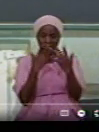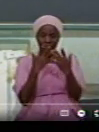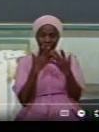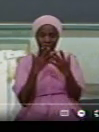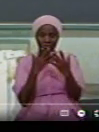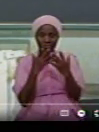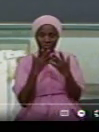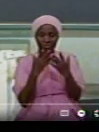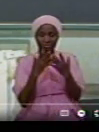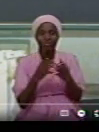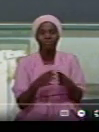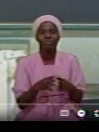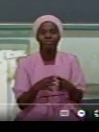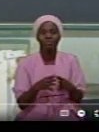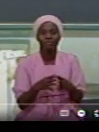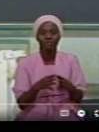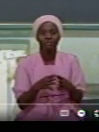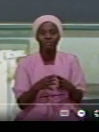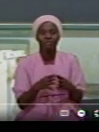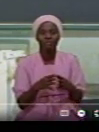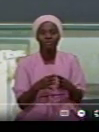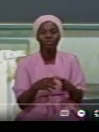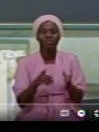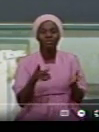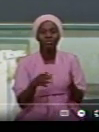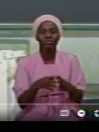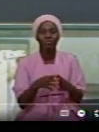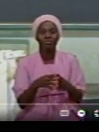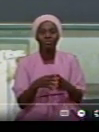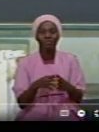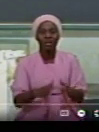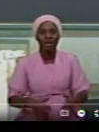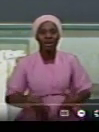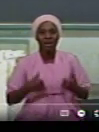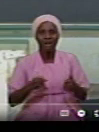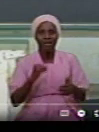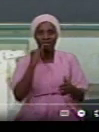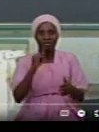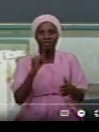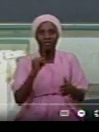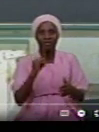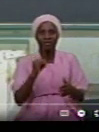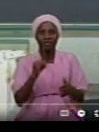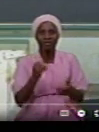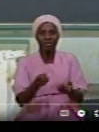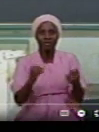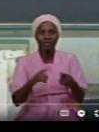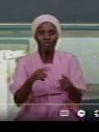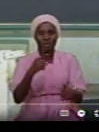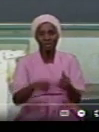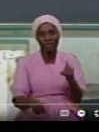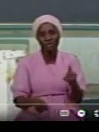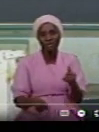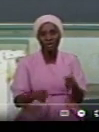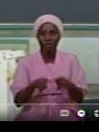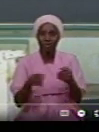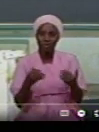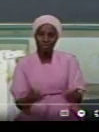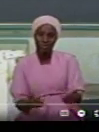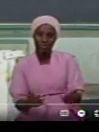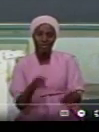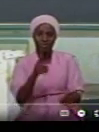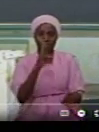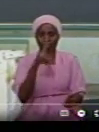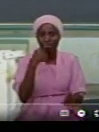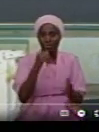could have been crying. They could have been staying, saying, life is coming to an end. But now they are told,